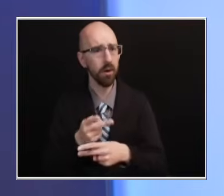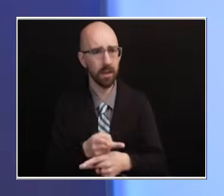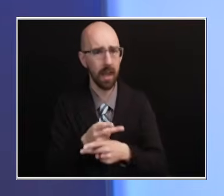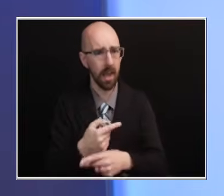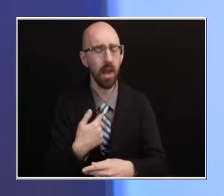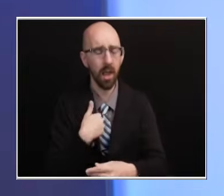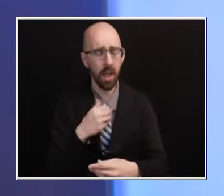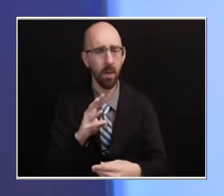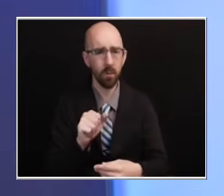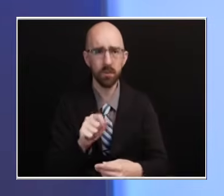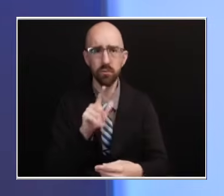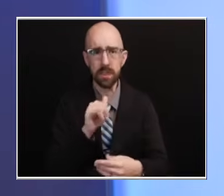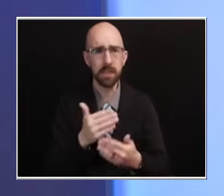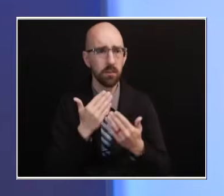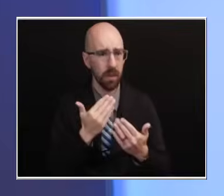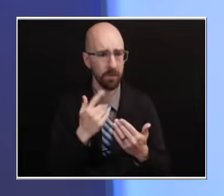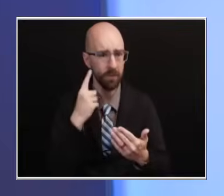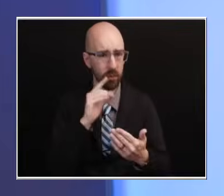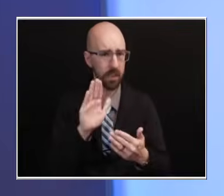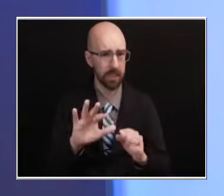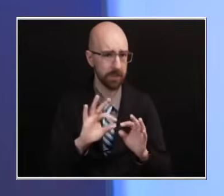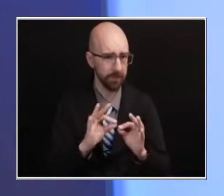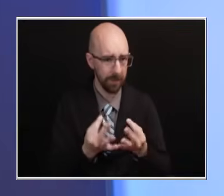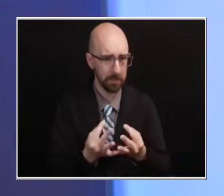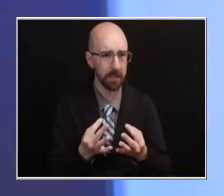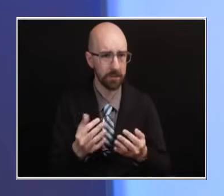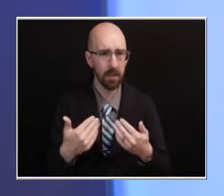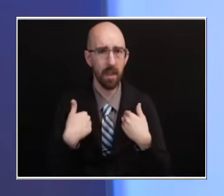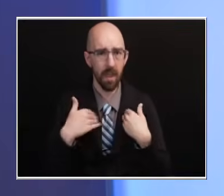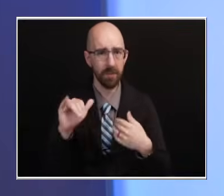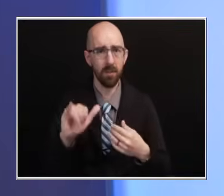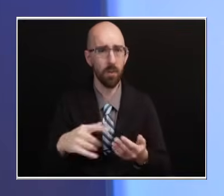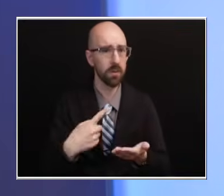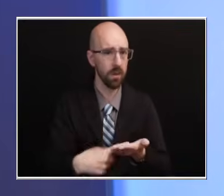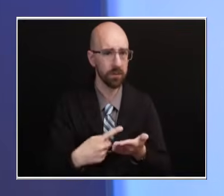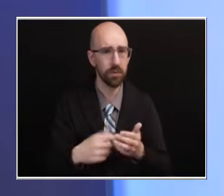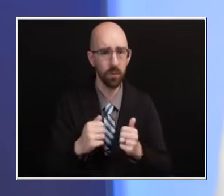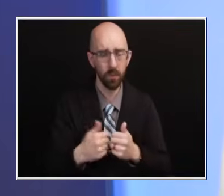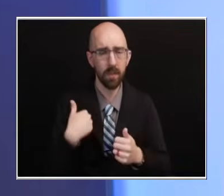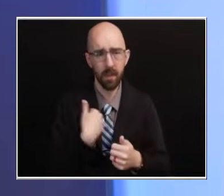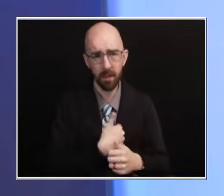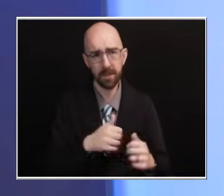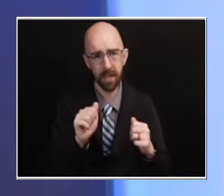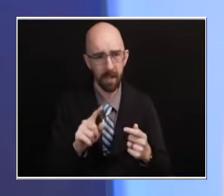really grateful for Scott's family for having those conversations with us and being able to come up with